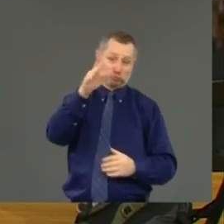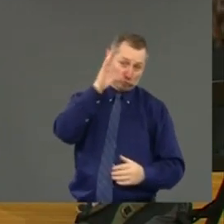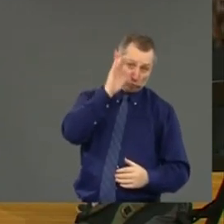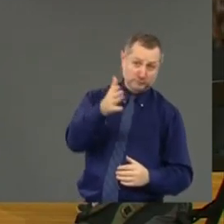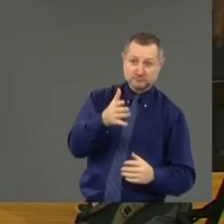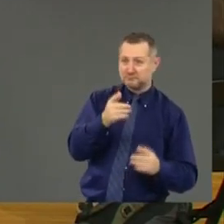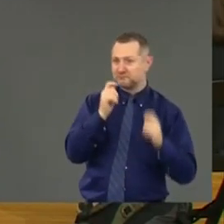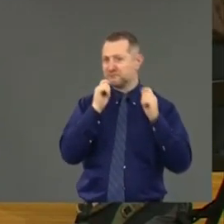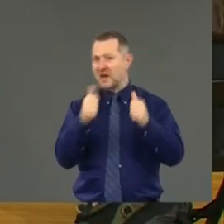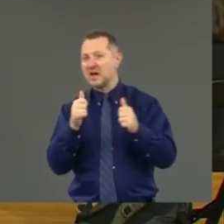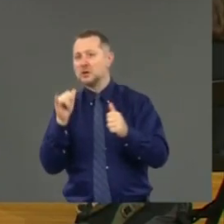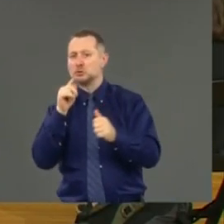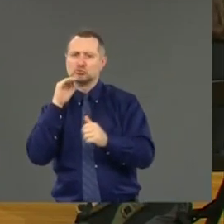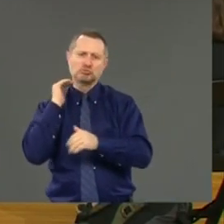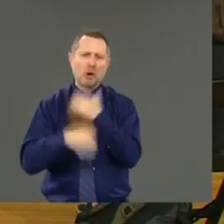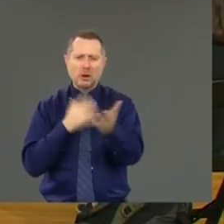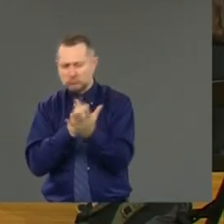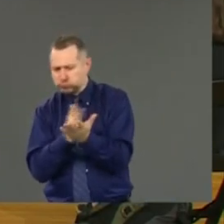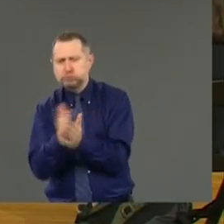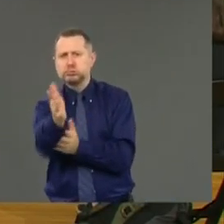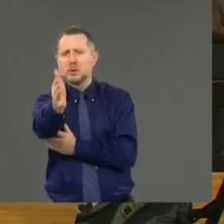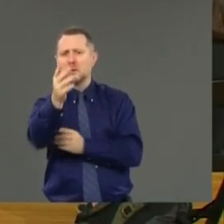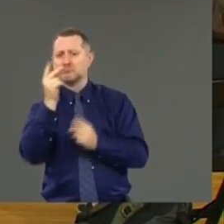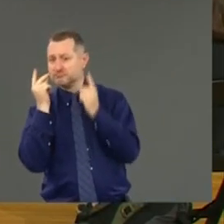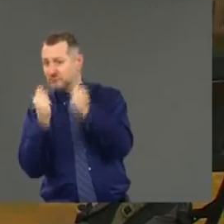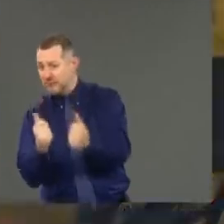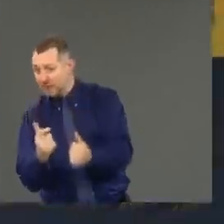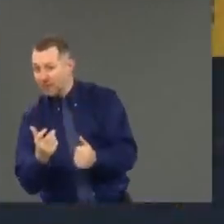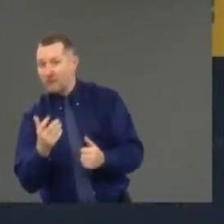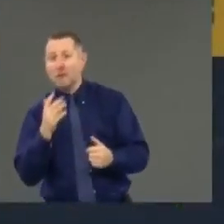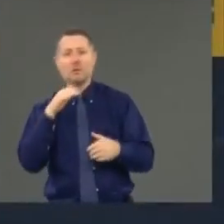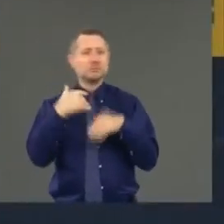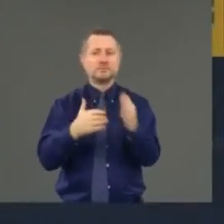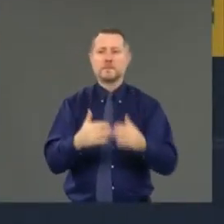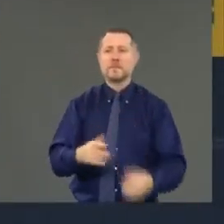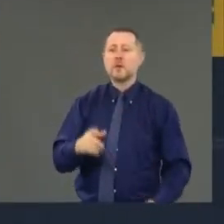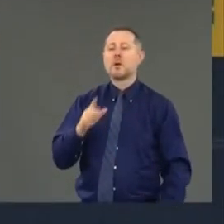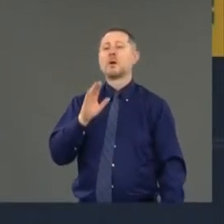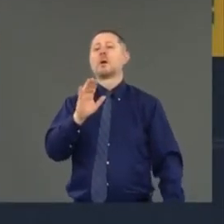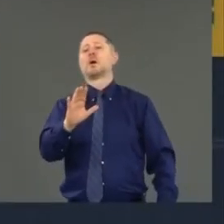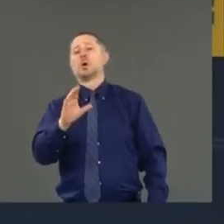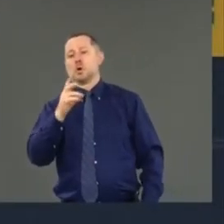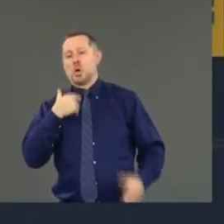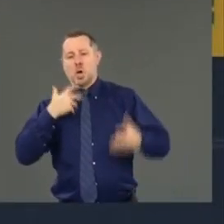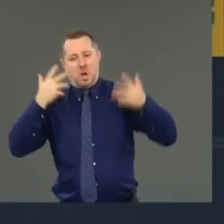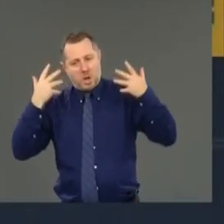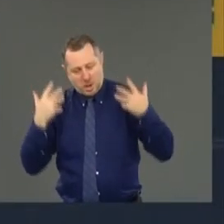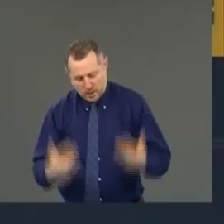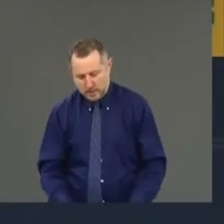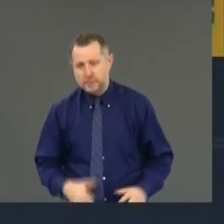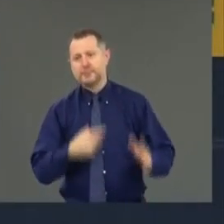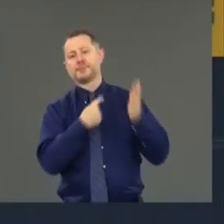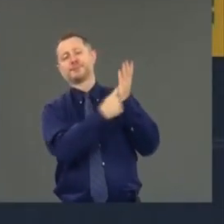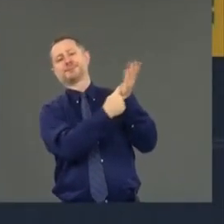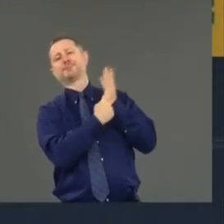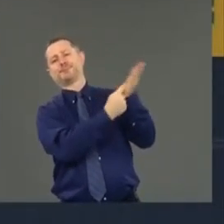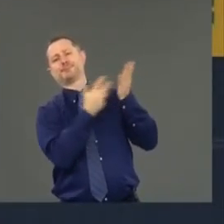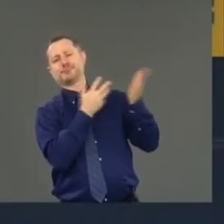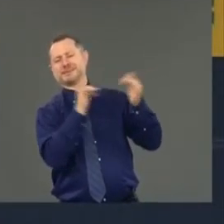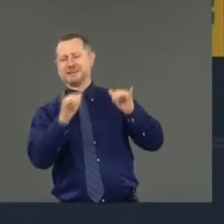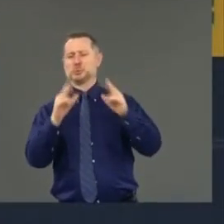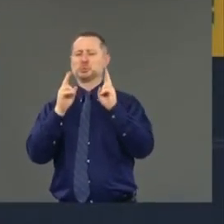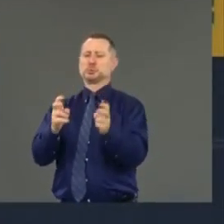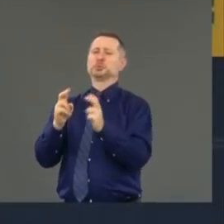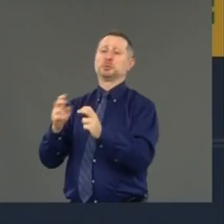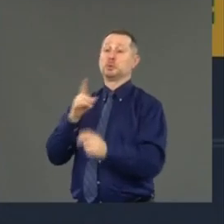out of the USDOT? Not, why not? We've talked about that issue. I was talking about